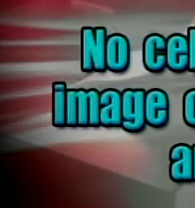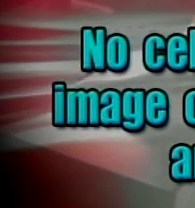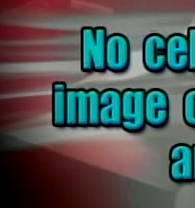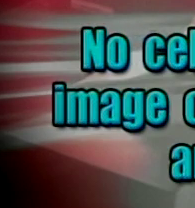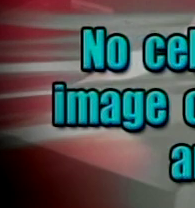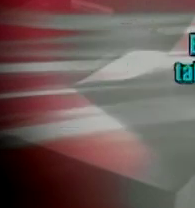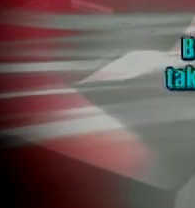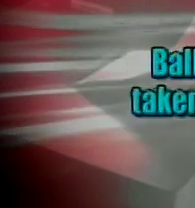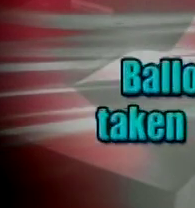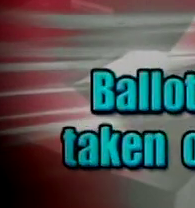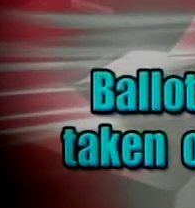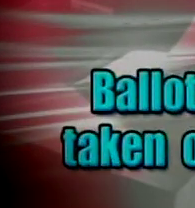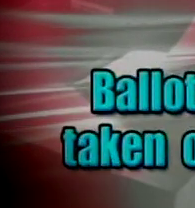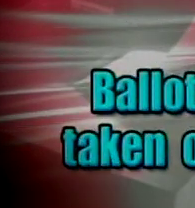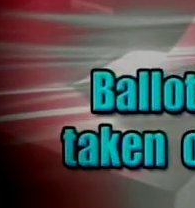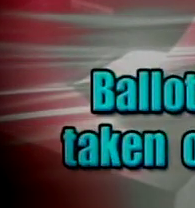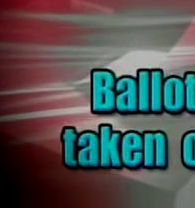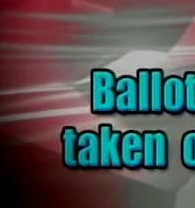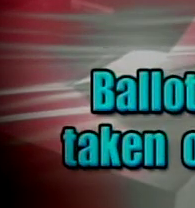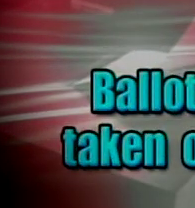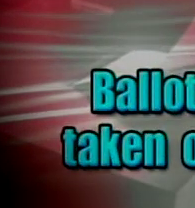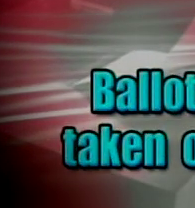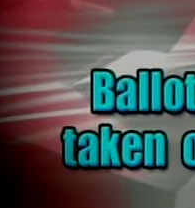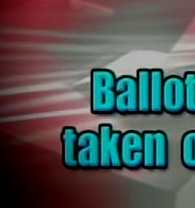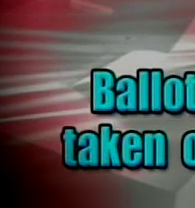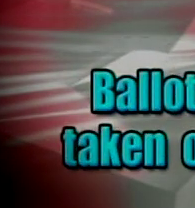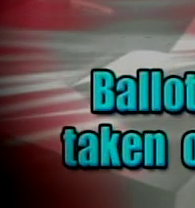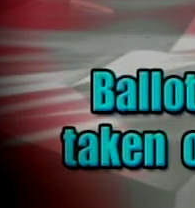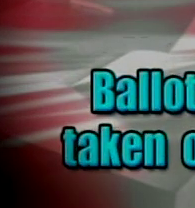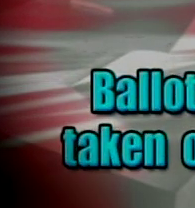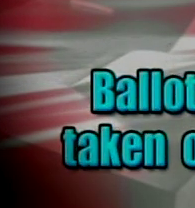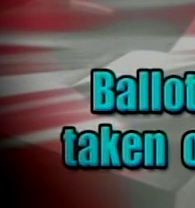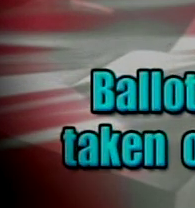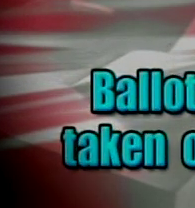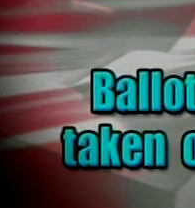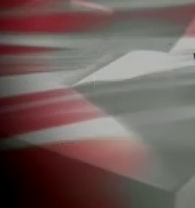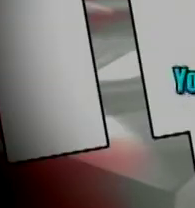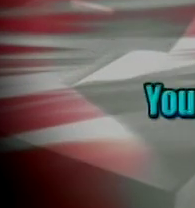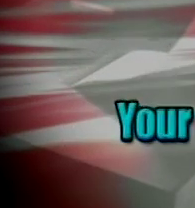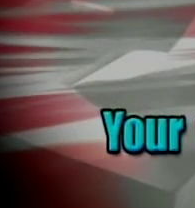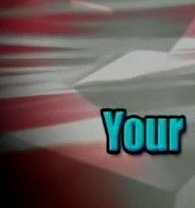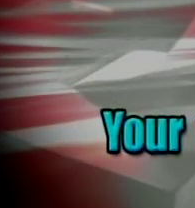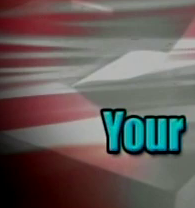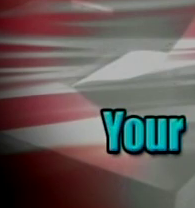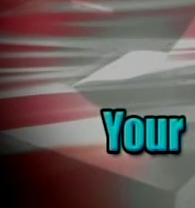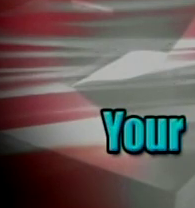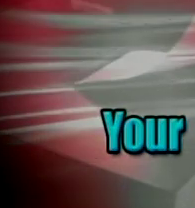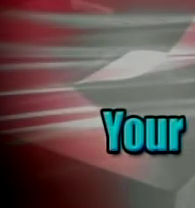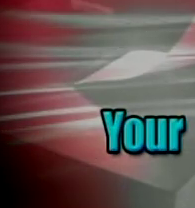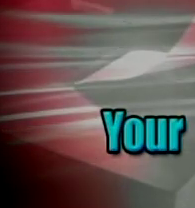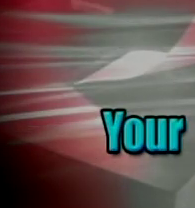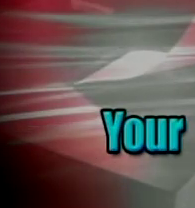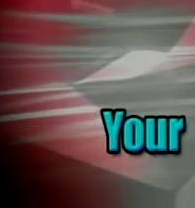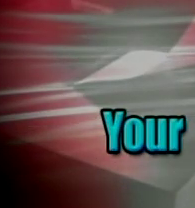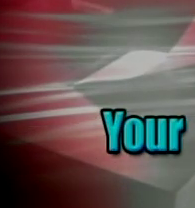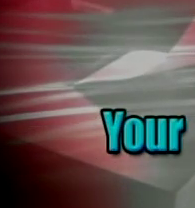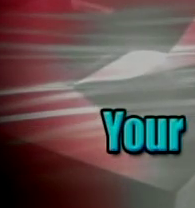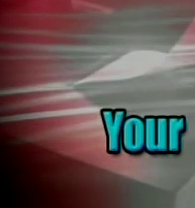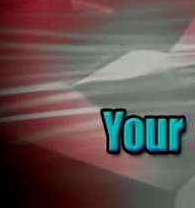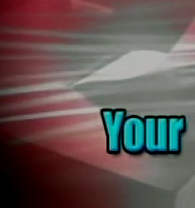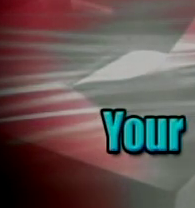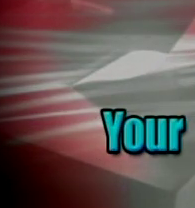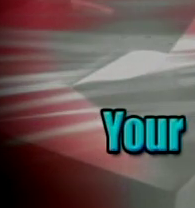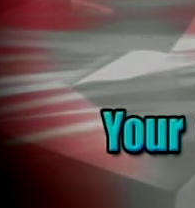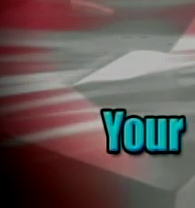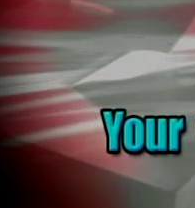stations. You may not remove ballot papers from the polling station. Your ballot is secret.